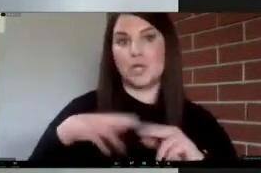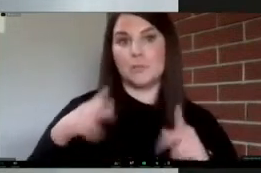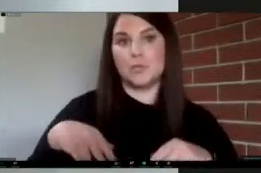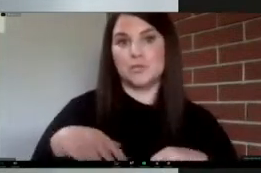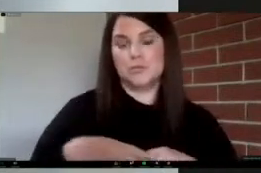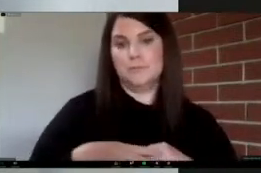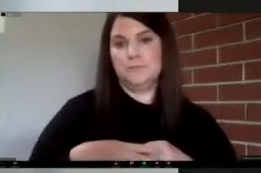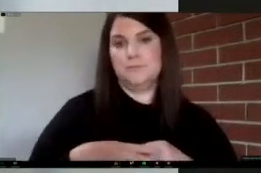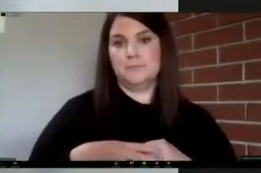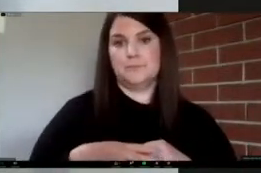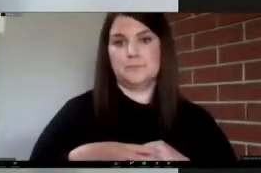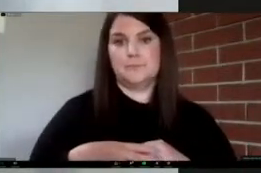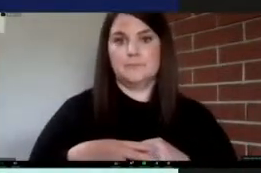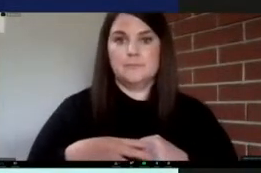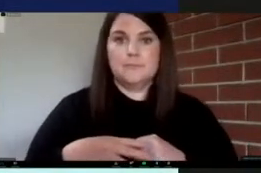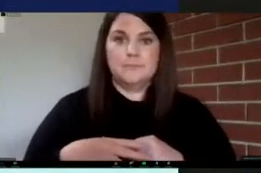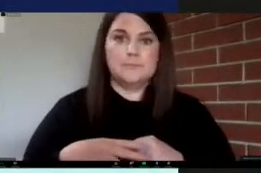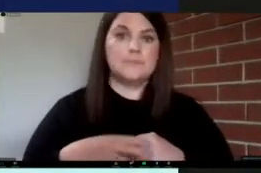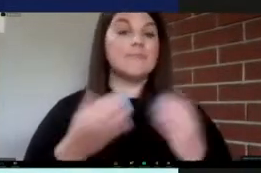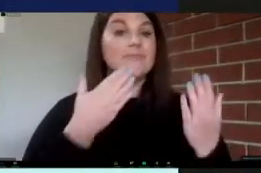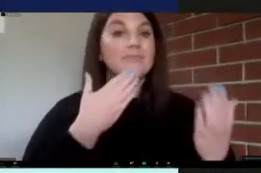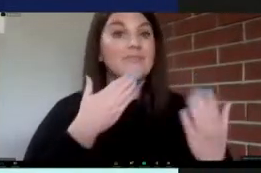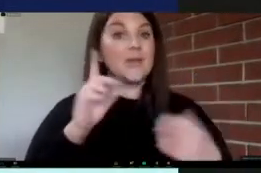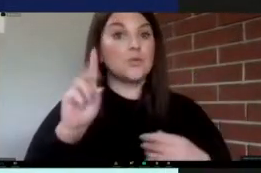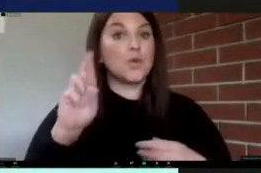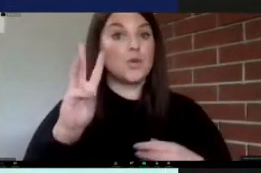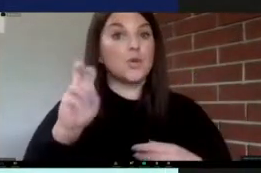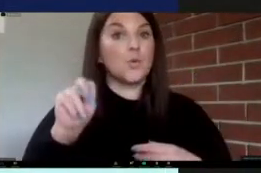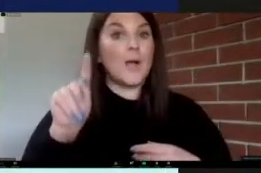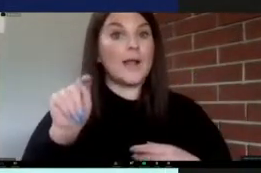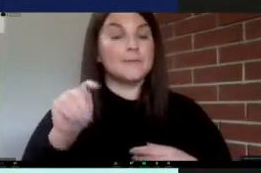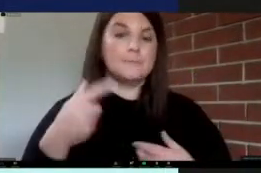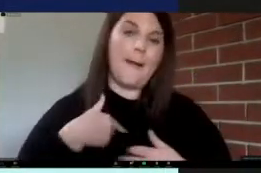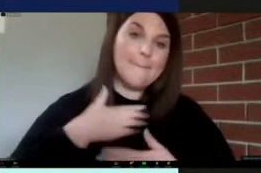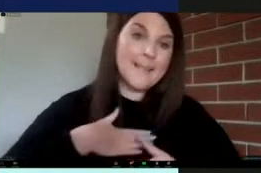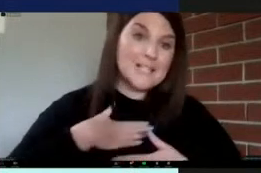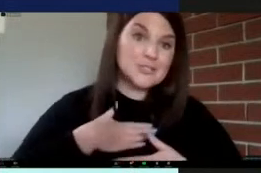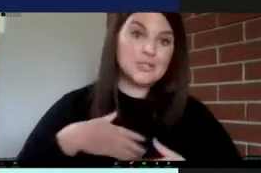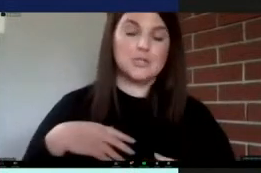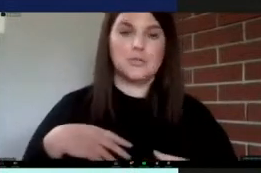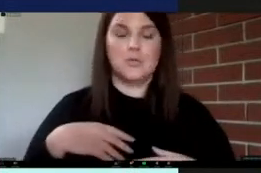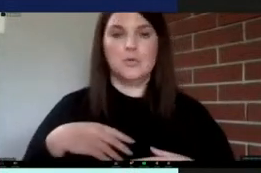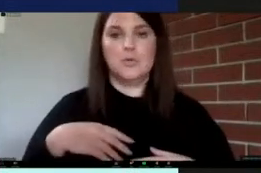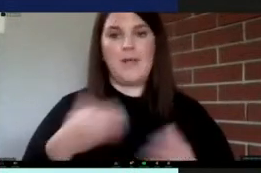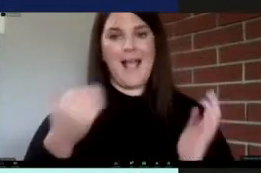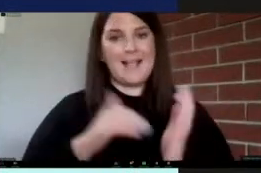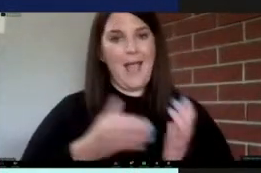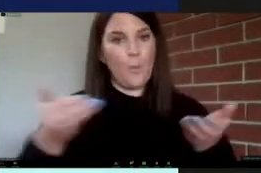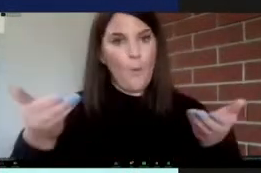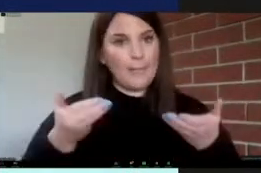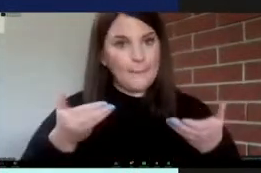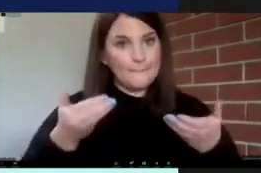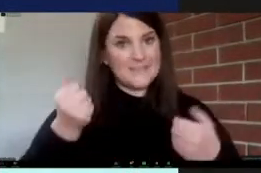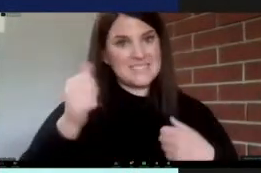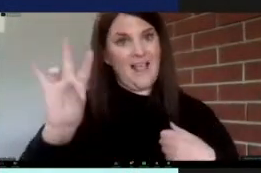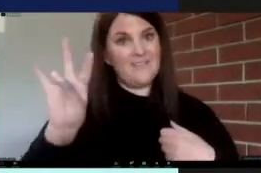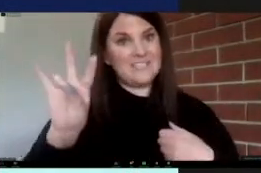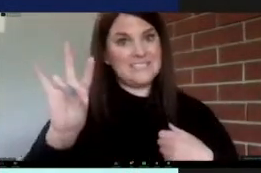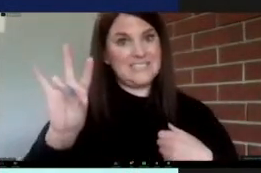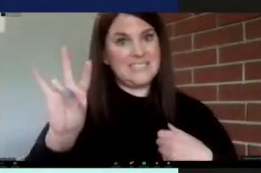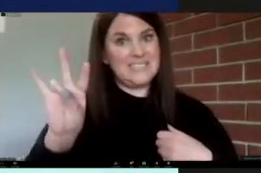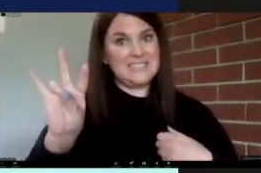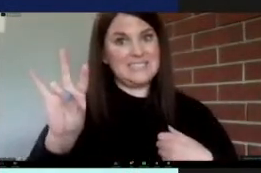meeting. Thank you so much, Dr. Went. All right, it's my pleasure to again welcome our 17th